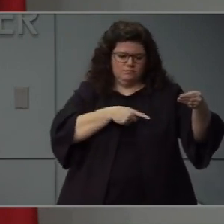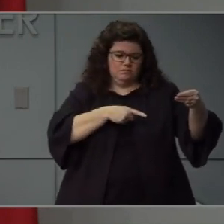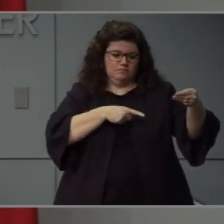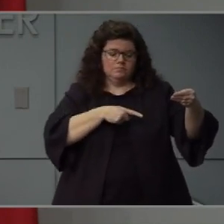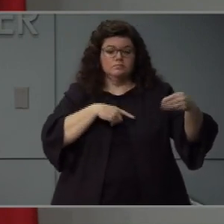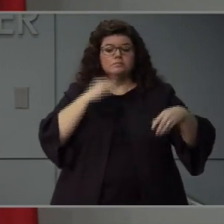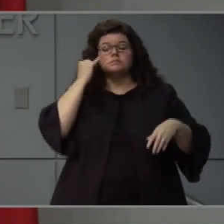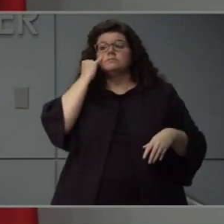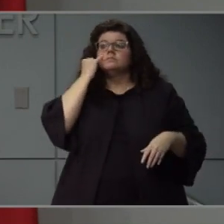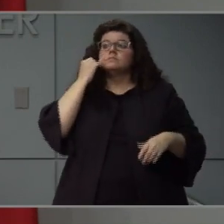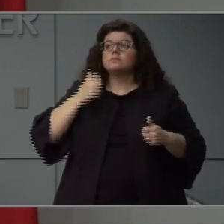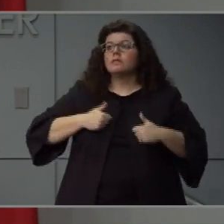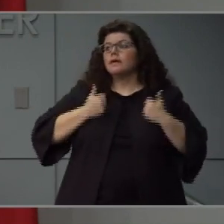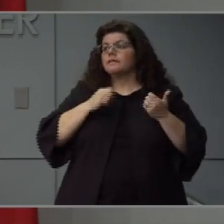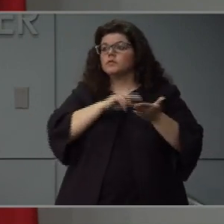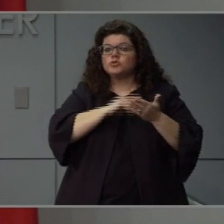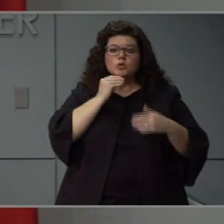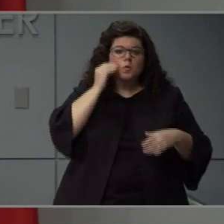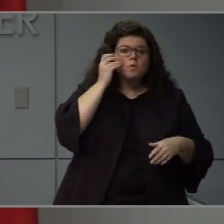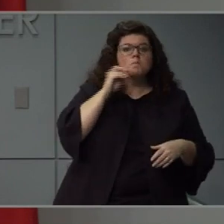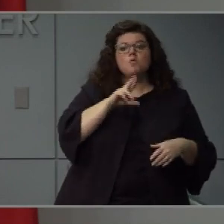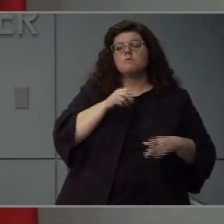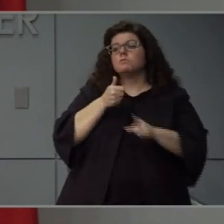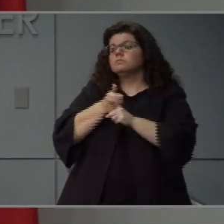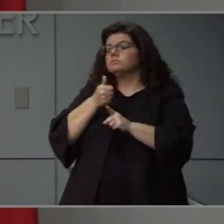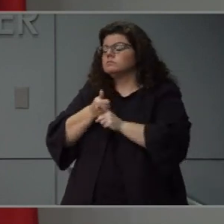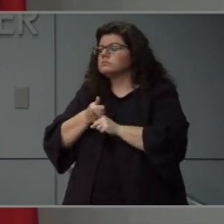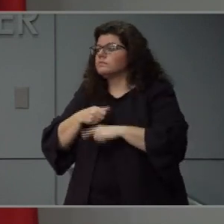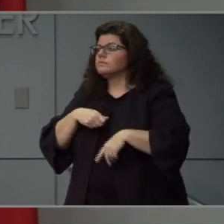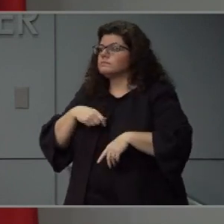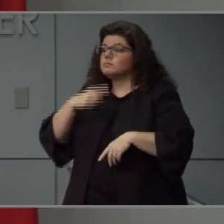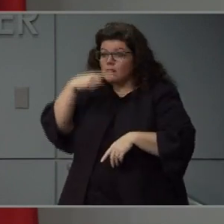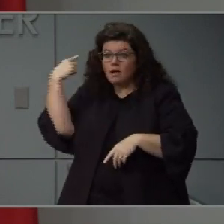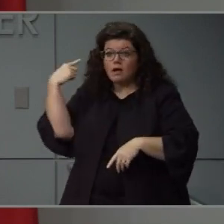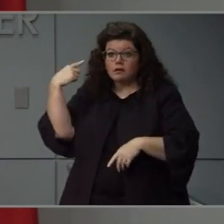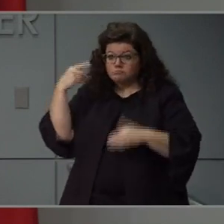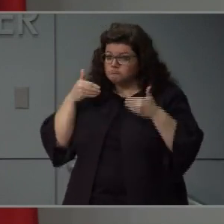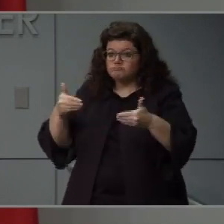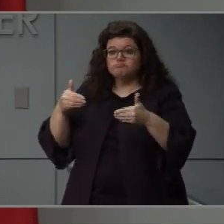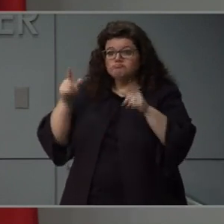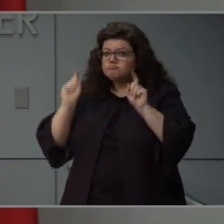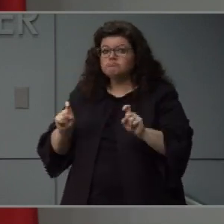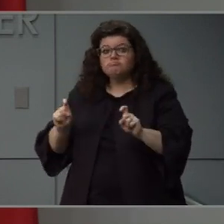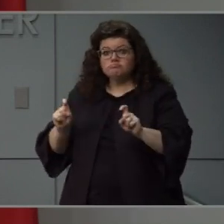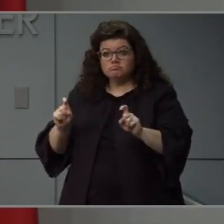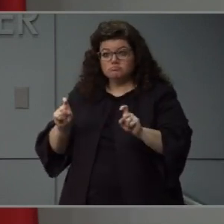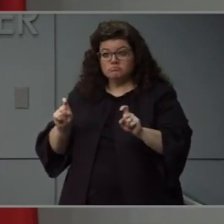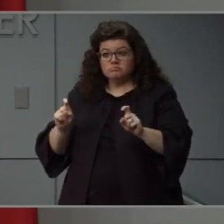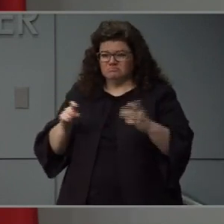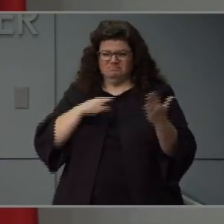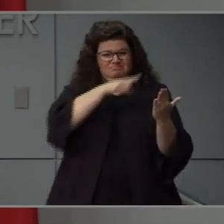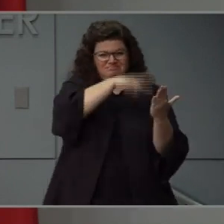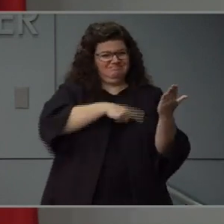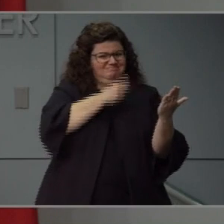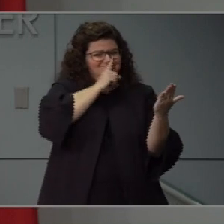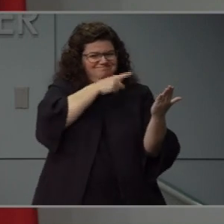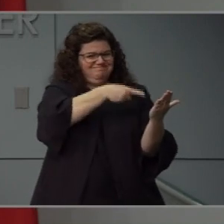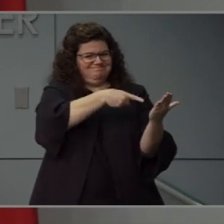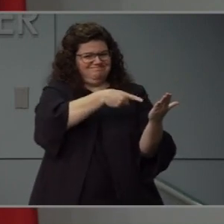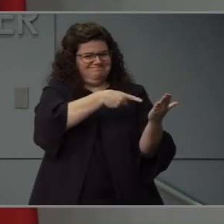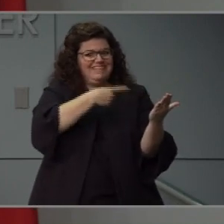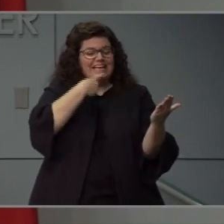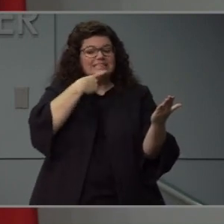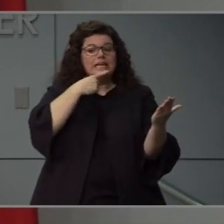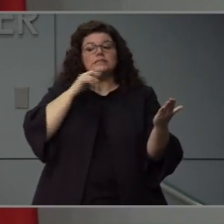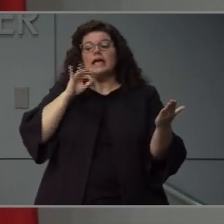live in a nursing home or you're African American that you should get a test. It's that when a clinician is